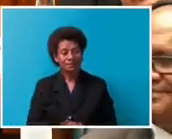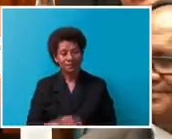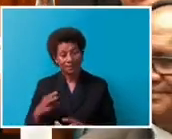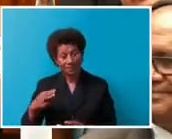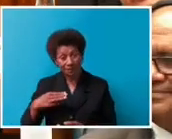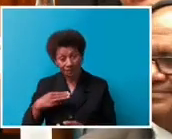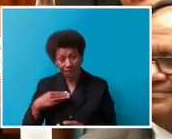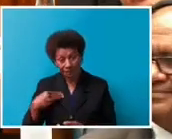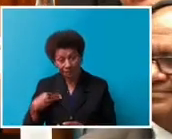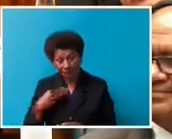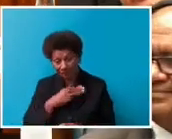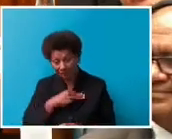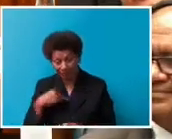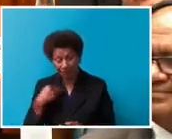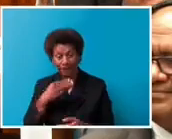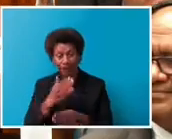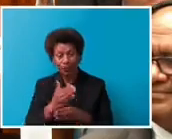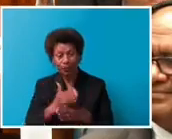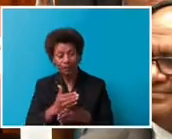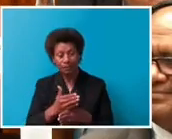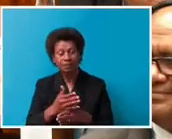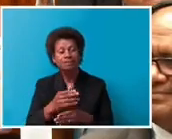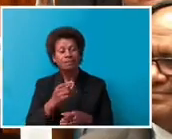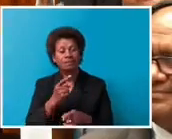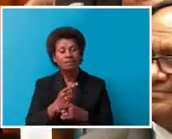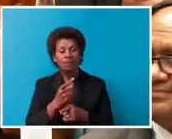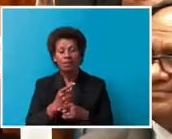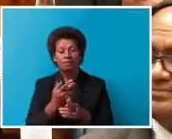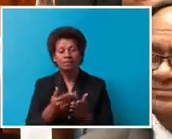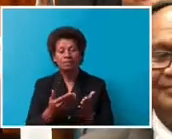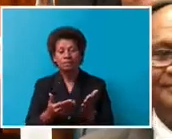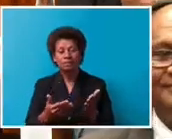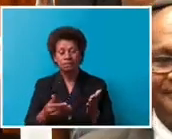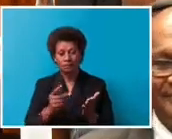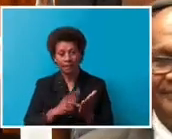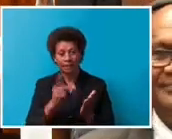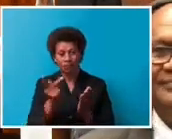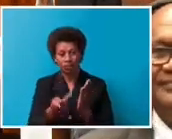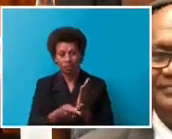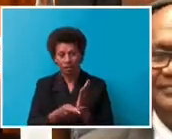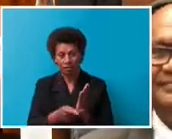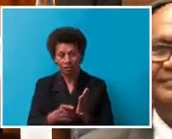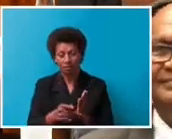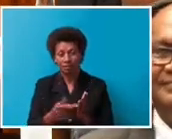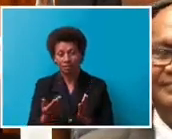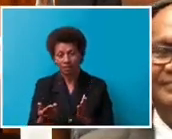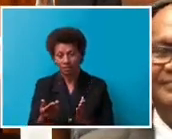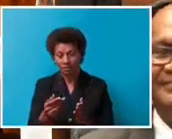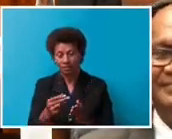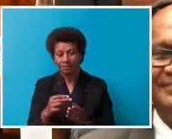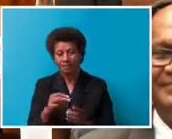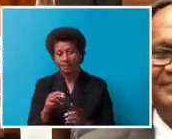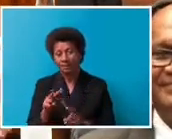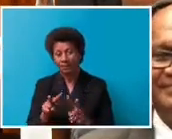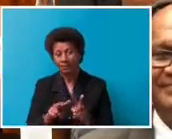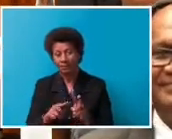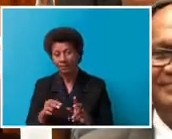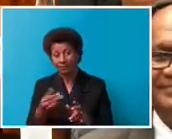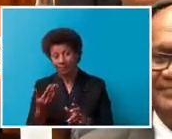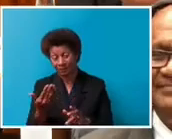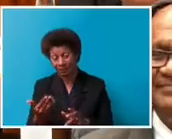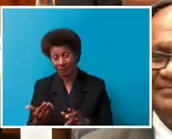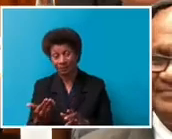Works, they've talked about all the projects. The Deputy Prime Minister, Kamkamida, has talked about the number of